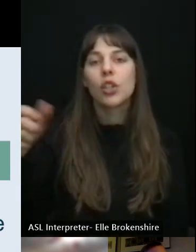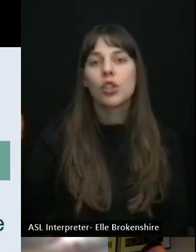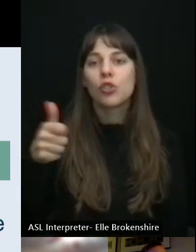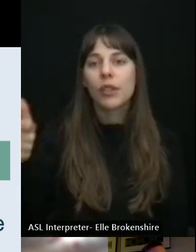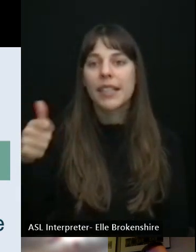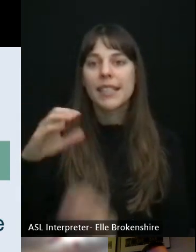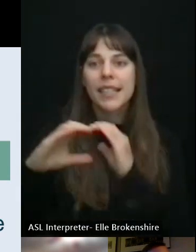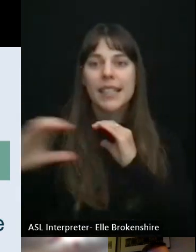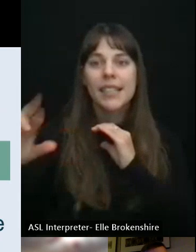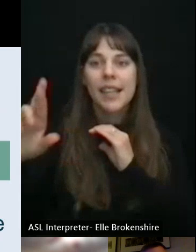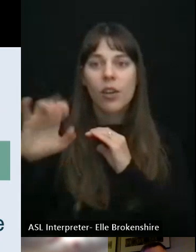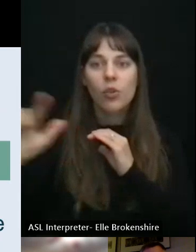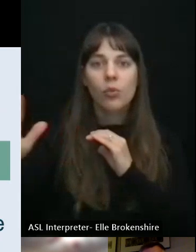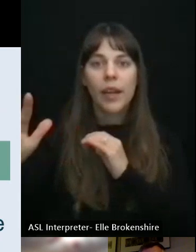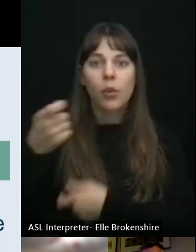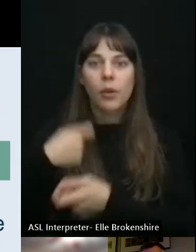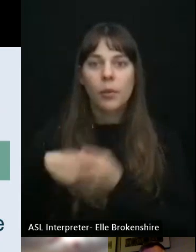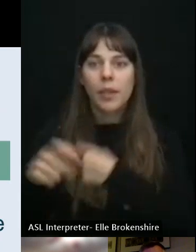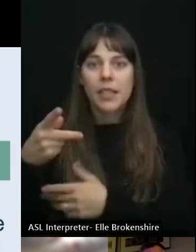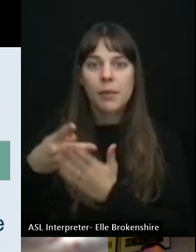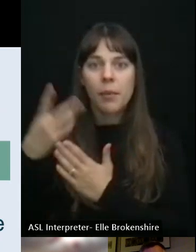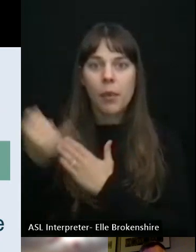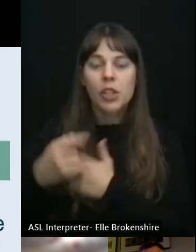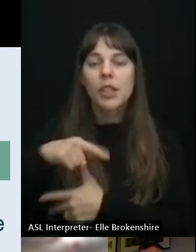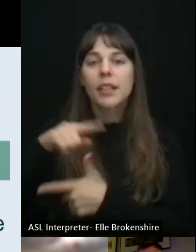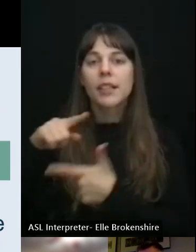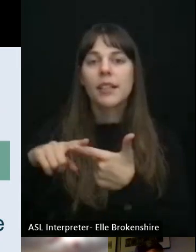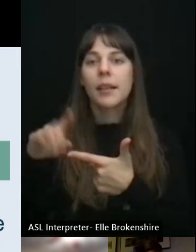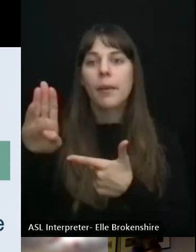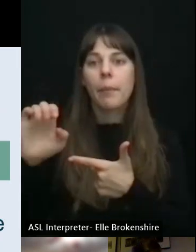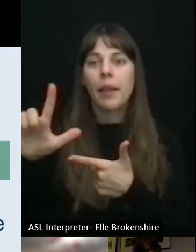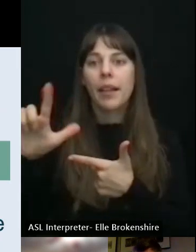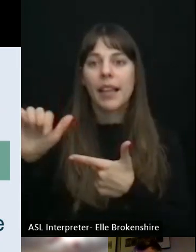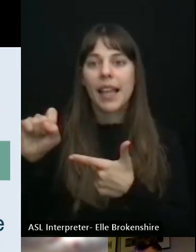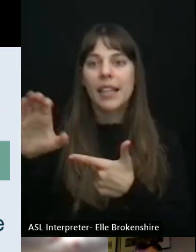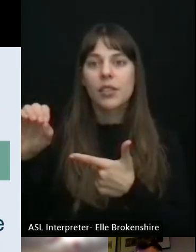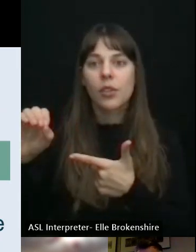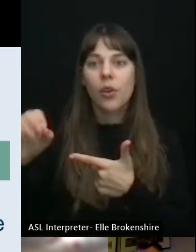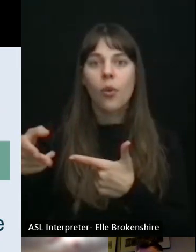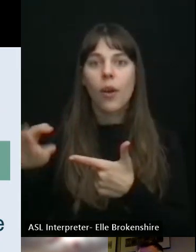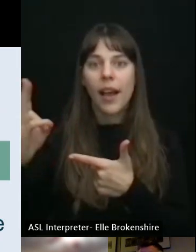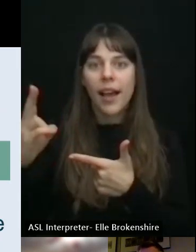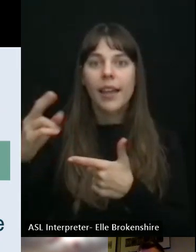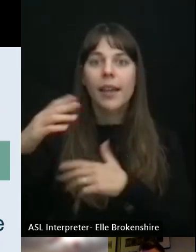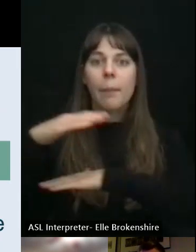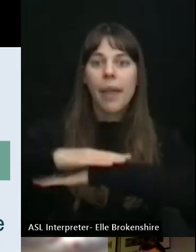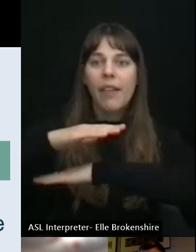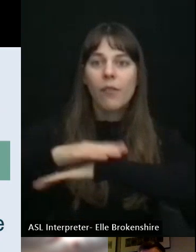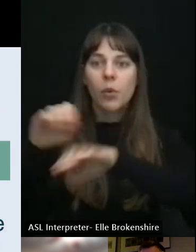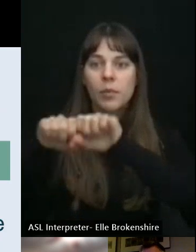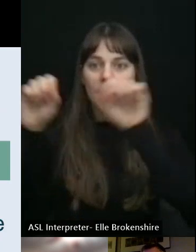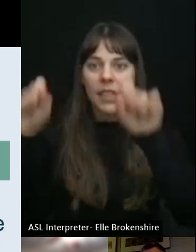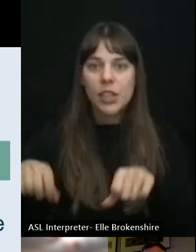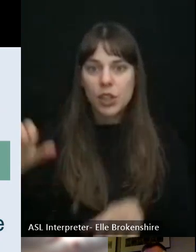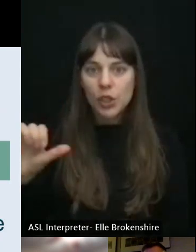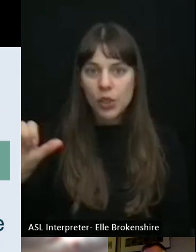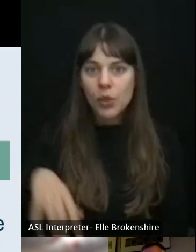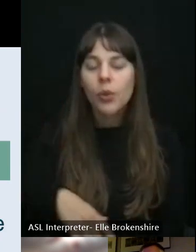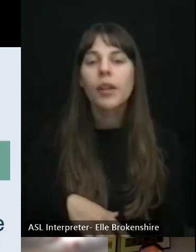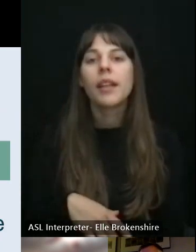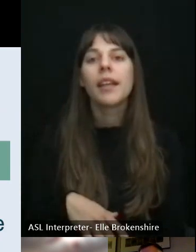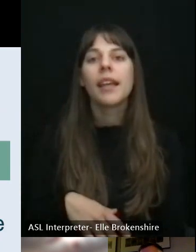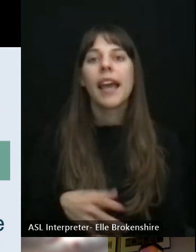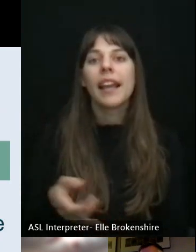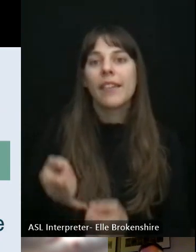Lebanon Tunnel Rail Replacement Project, Velasco High Platform Station as well too. And then finalizing this portion